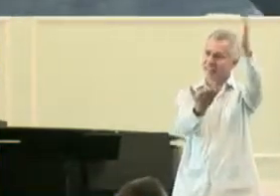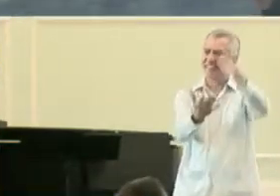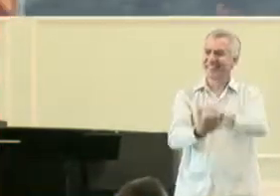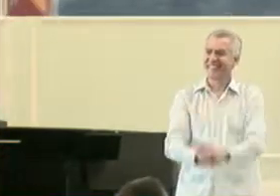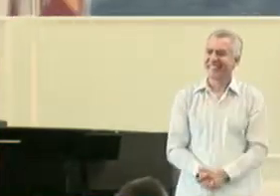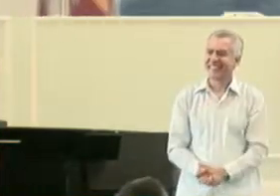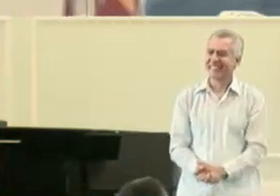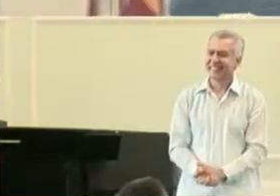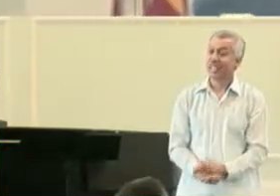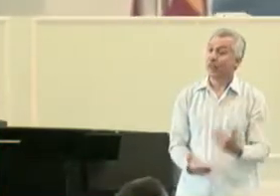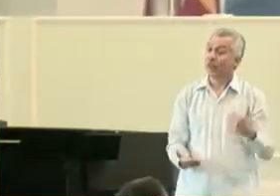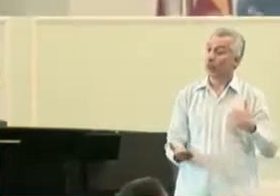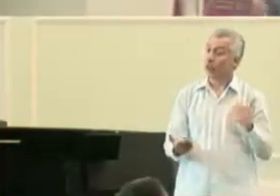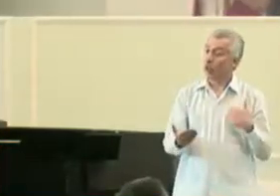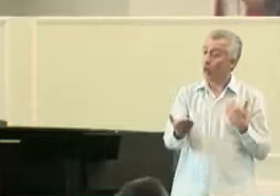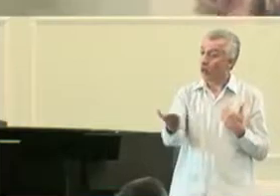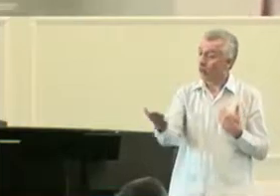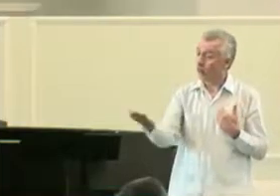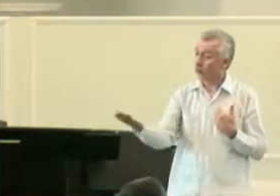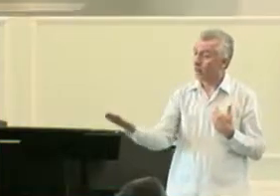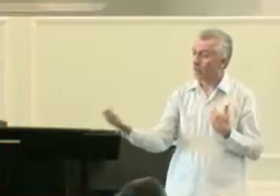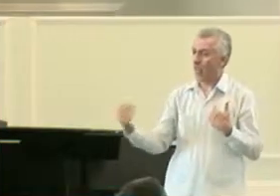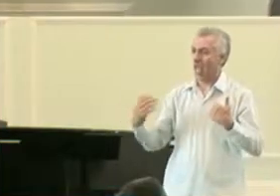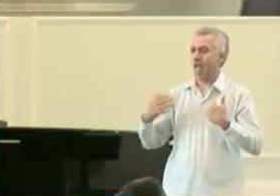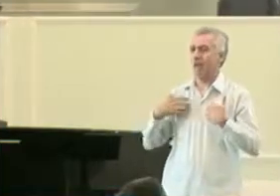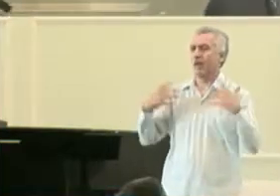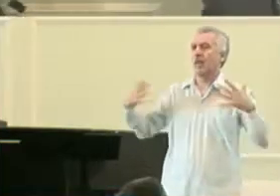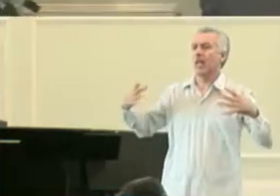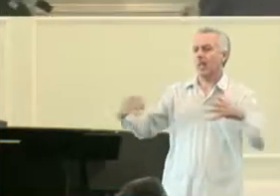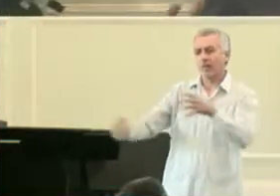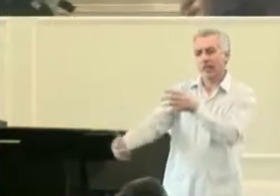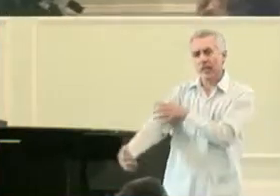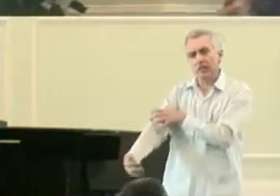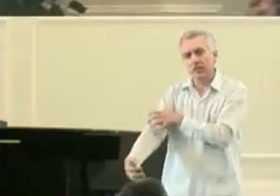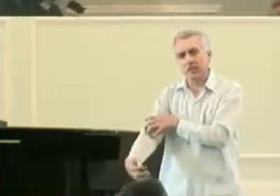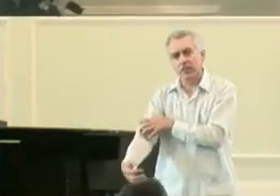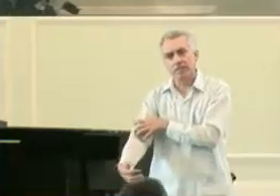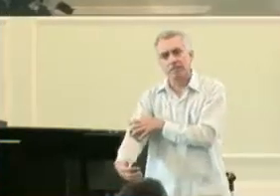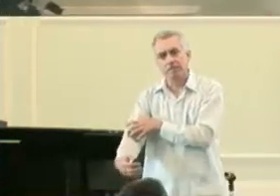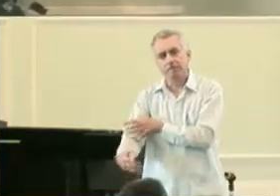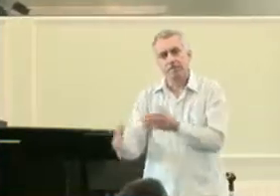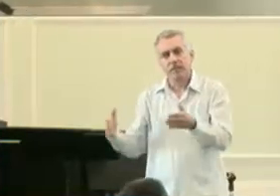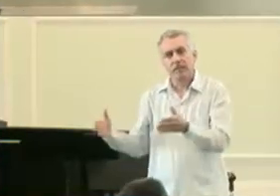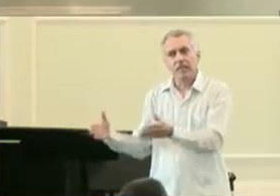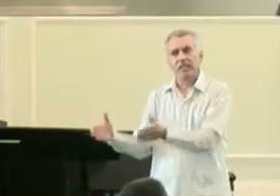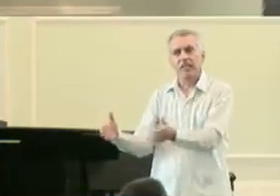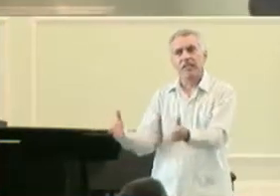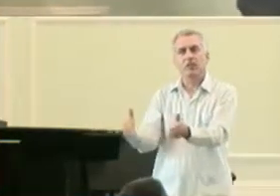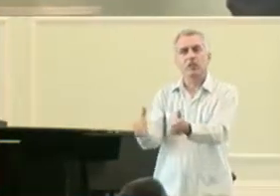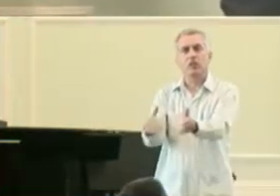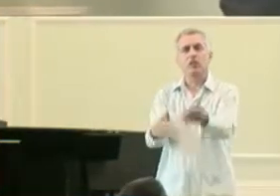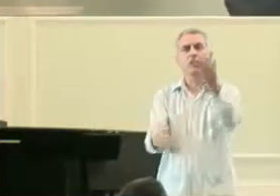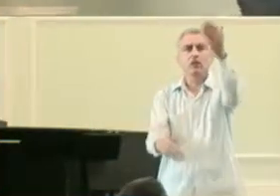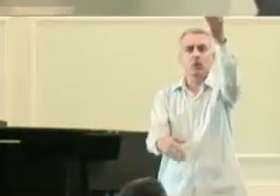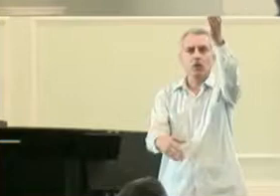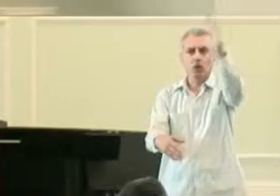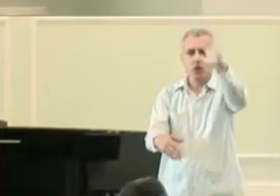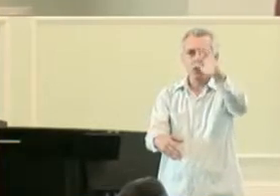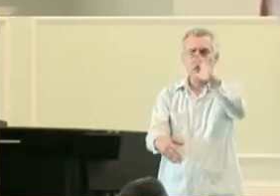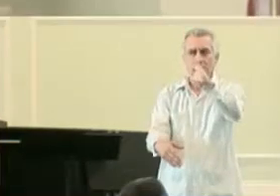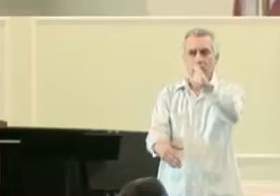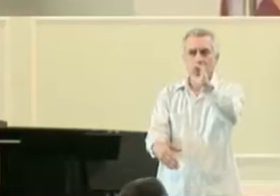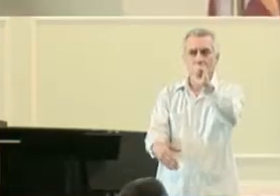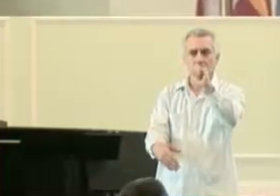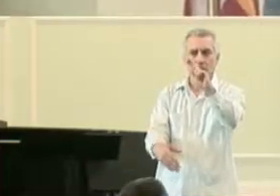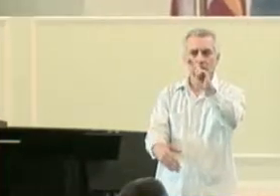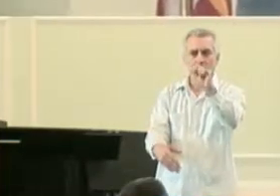if you're young and you have a lot of energy, channel those energies for the cause of God. Amen?